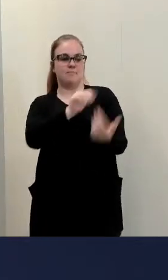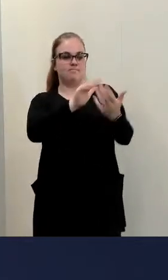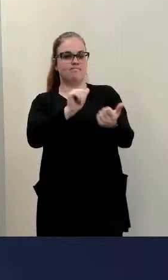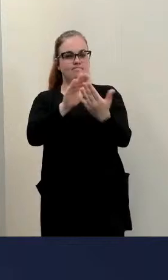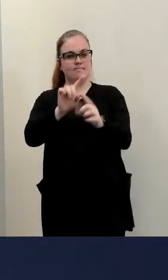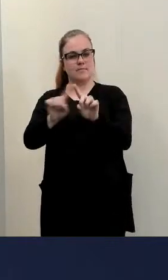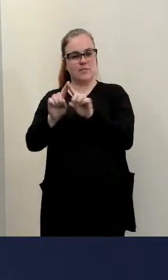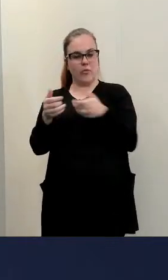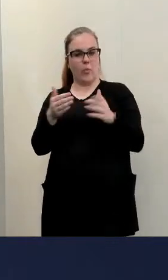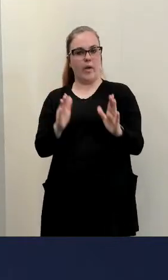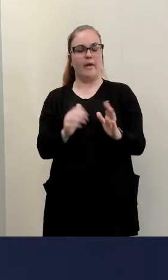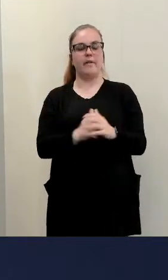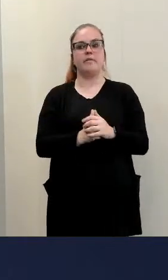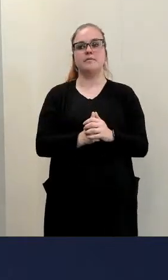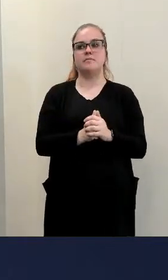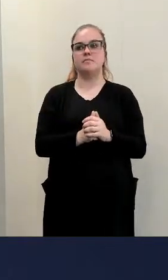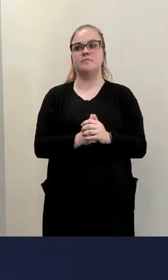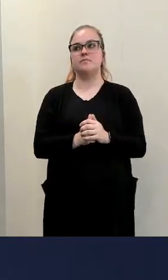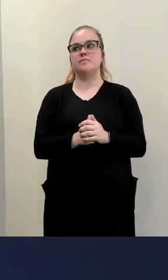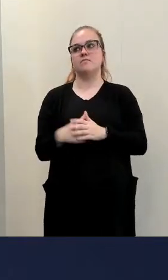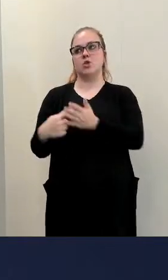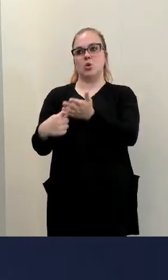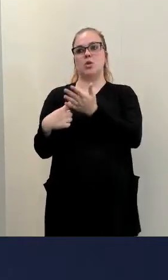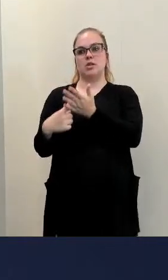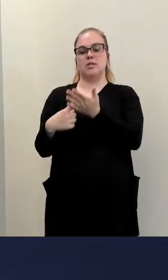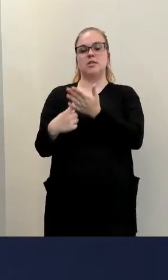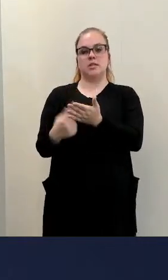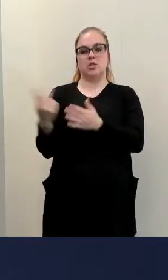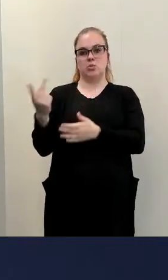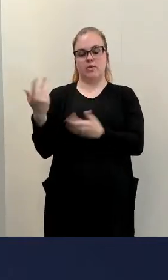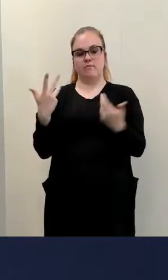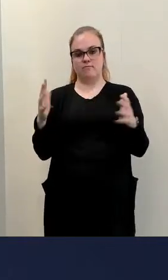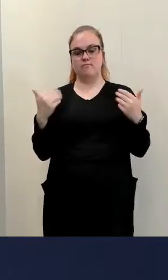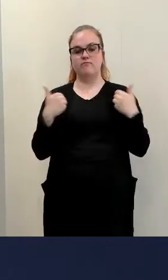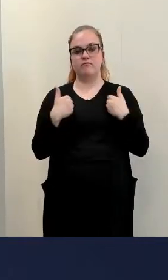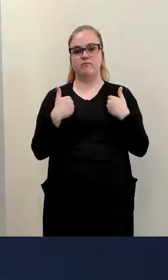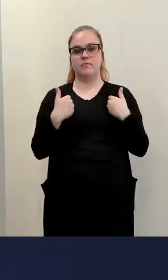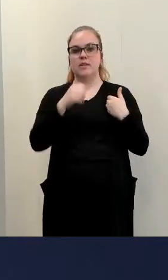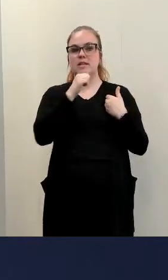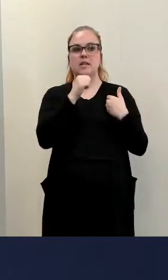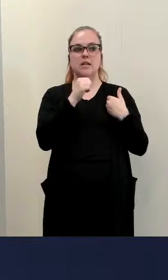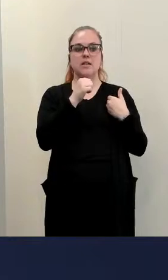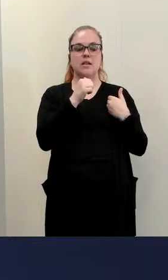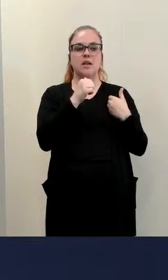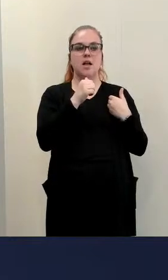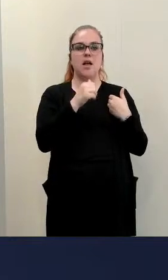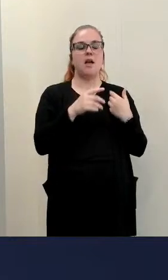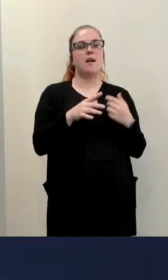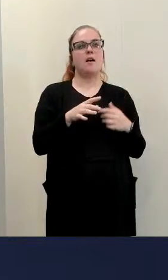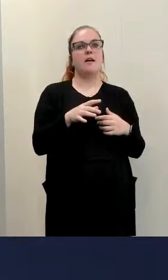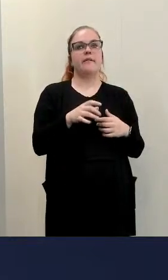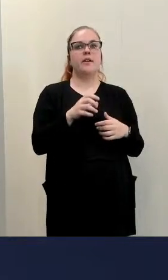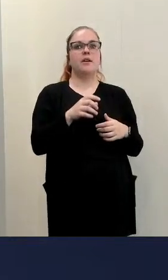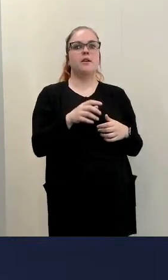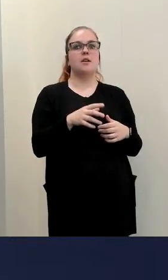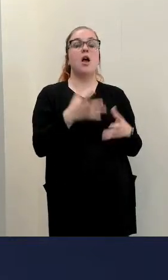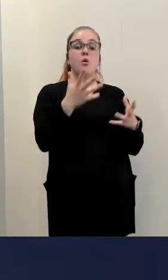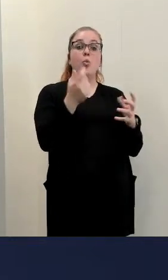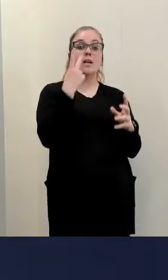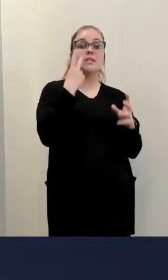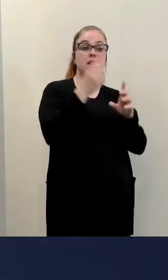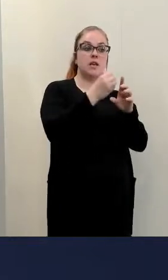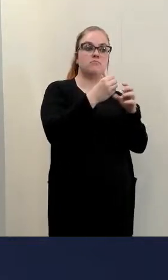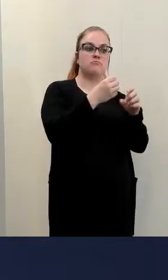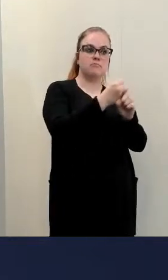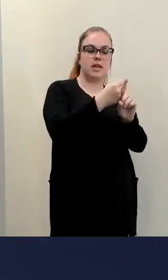well. So the discussions that the chairwoman and I have had are not that I do not want to see an expansion of language access, which there